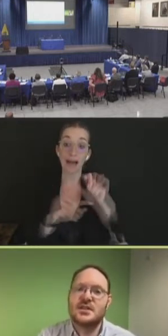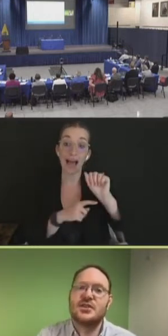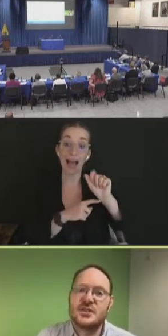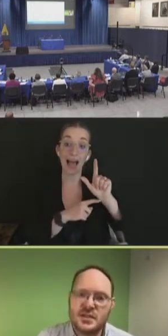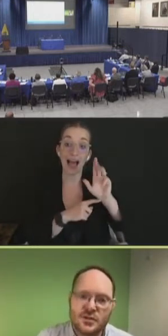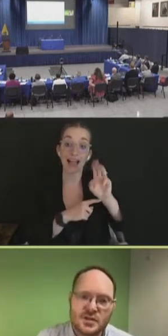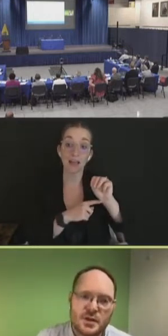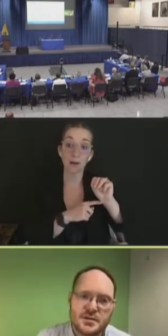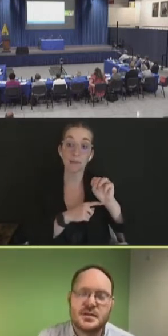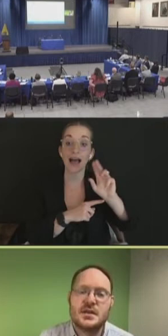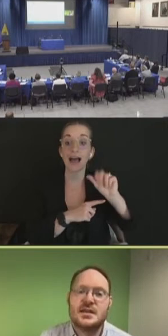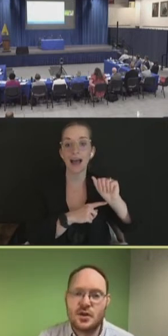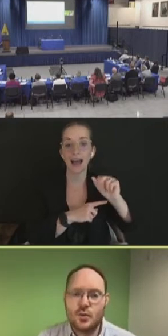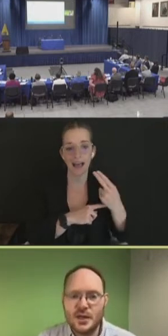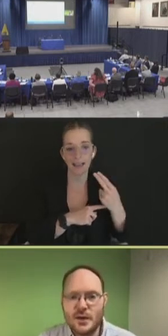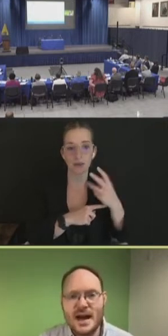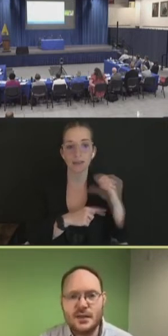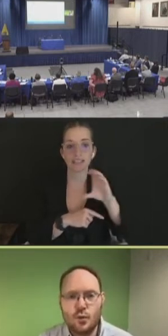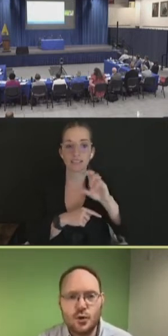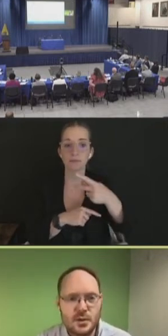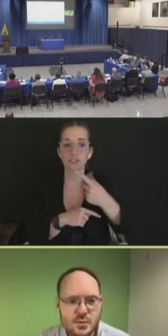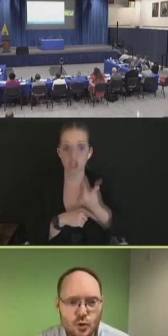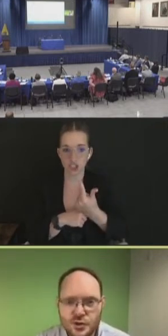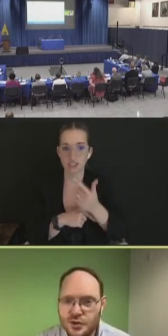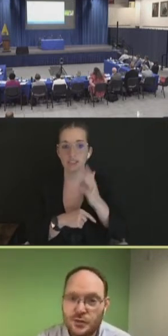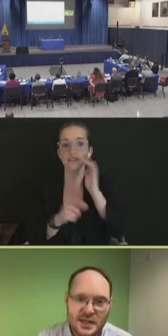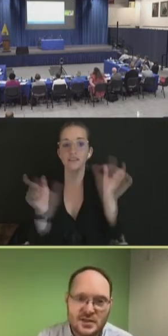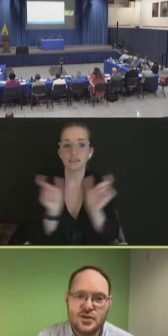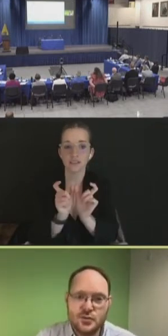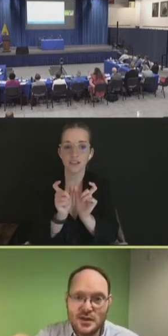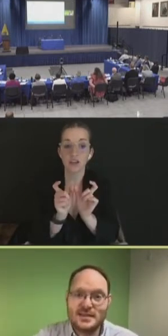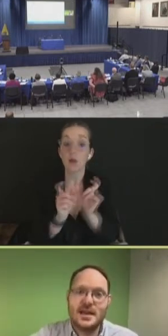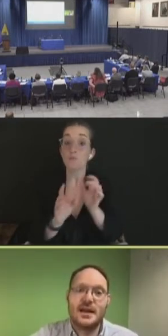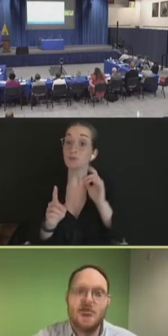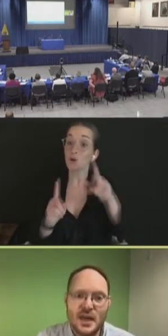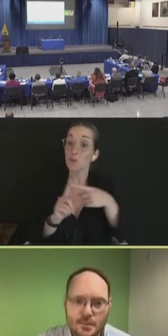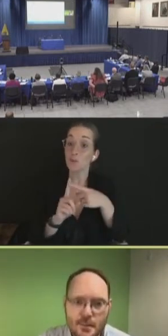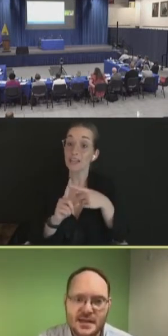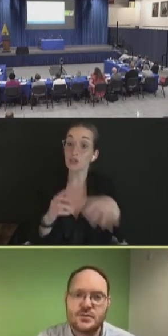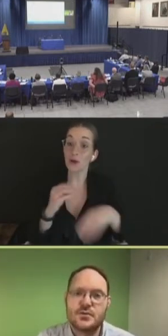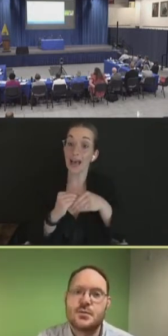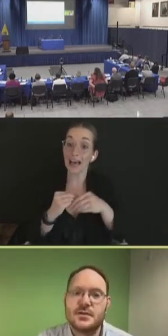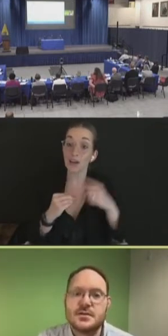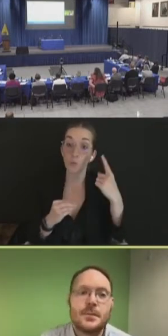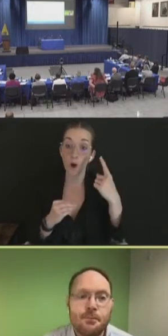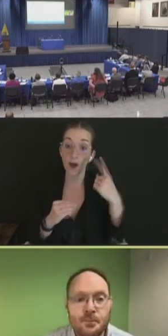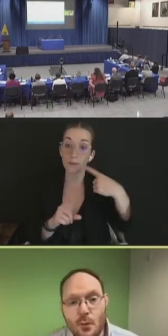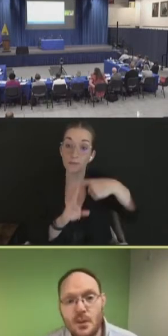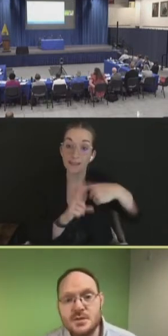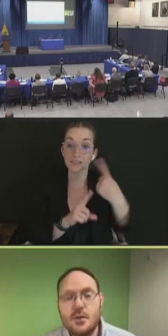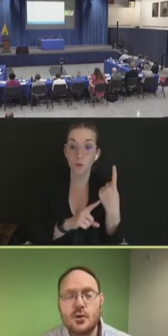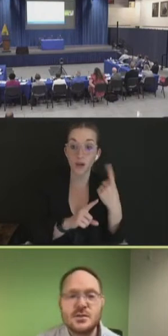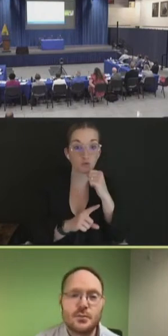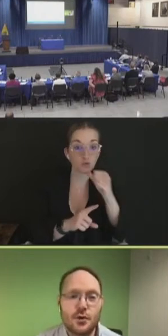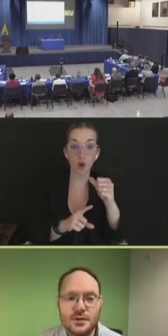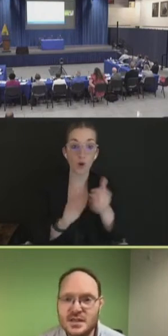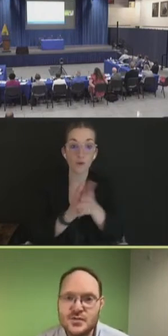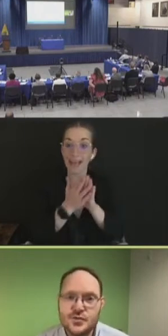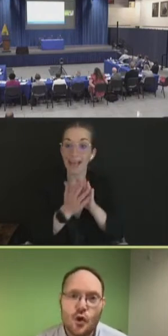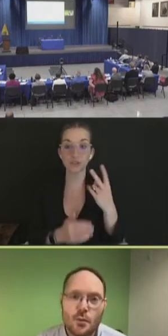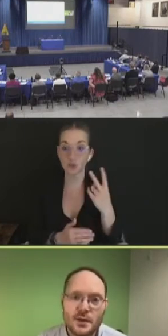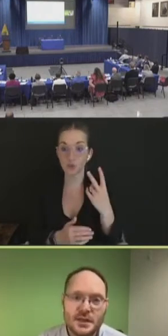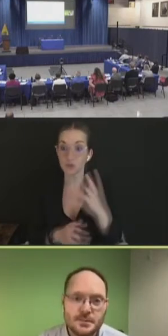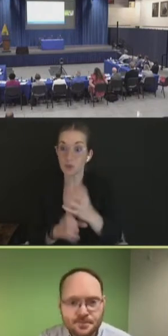to a synergistic response. So when you add 1 + 1, you don't get 2, you get 10. You get a massive response. And what's most important